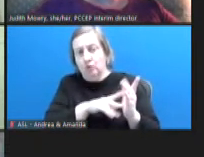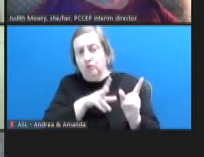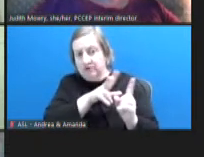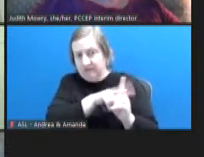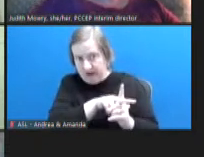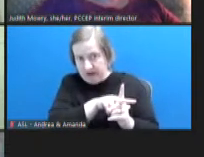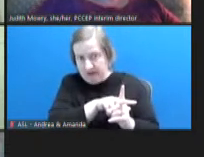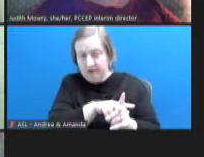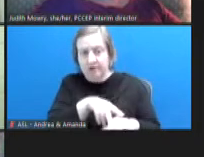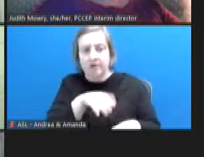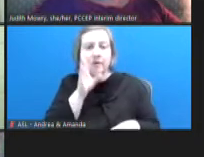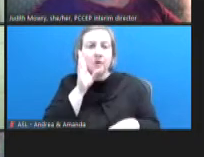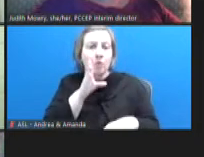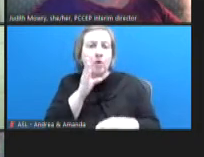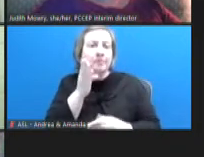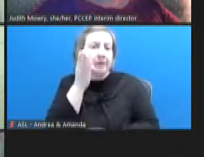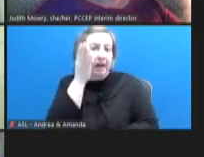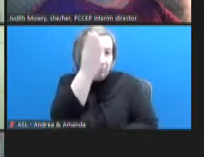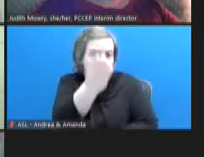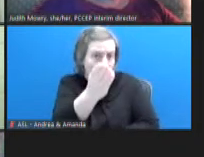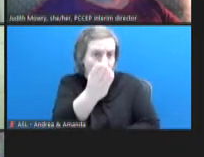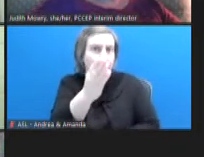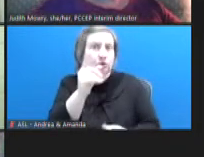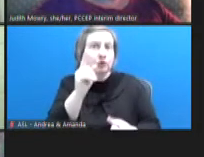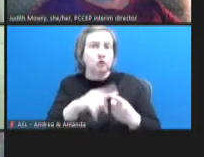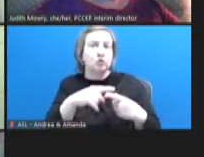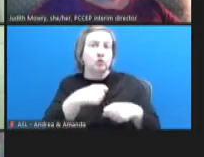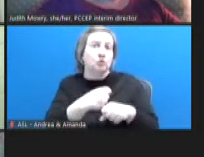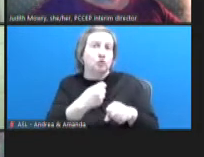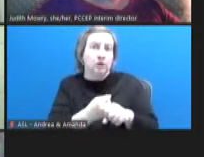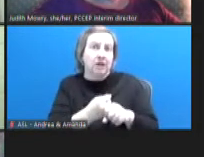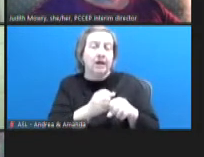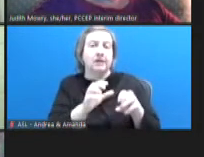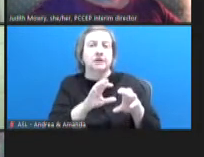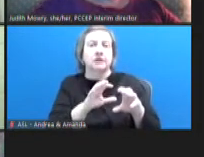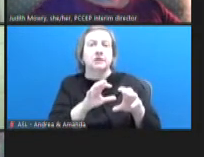there was going to be a motion to create a class